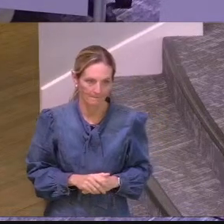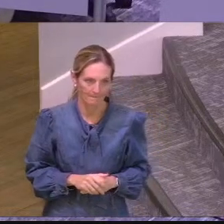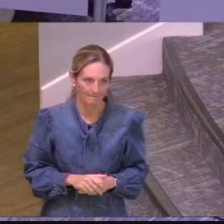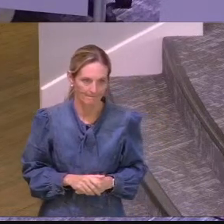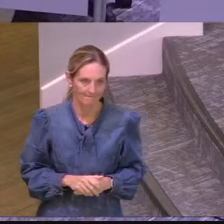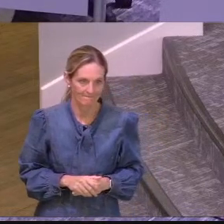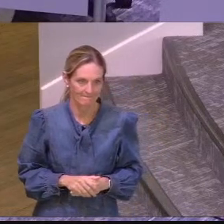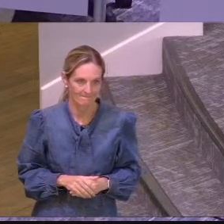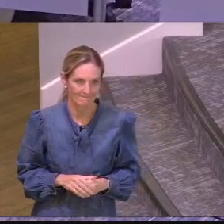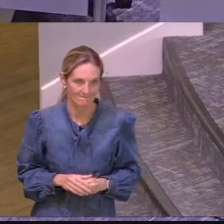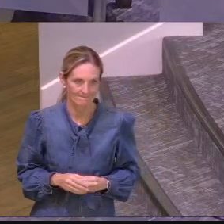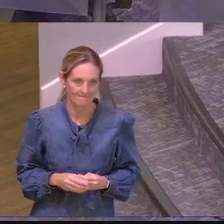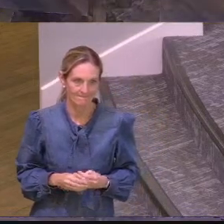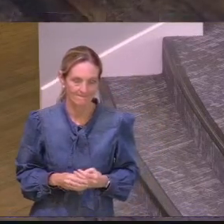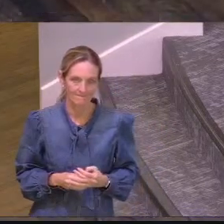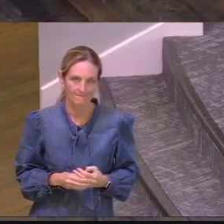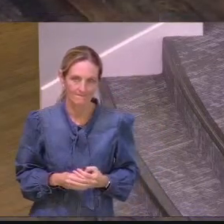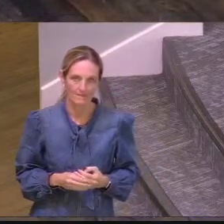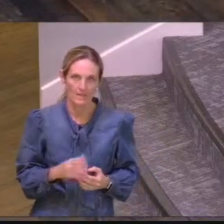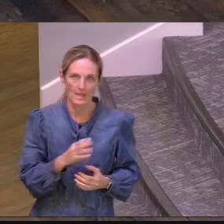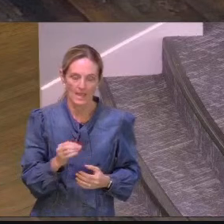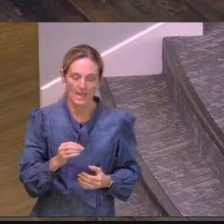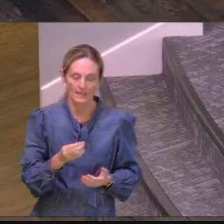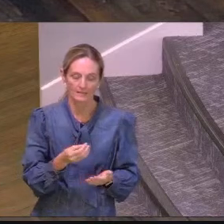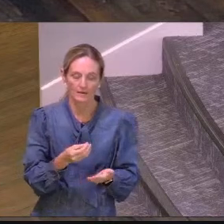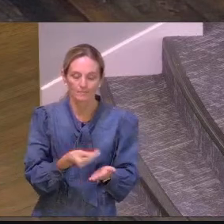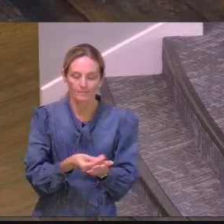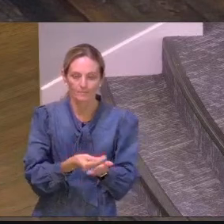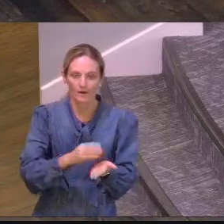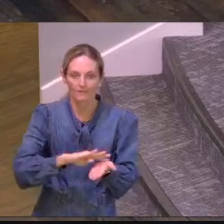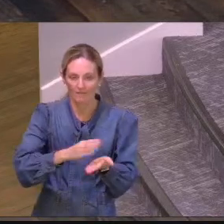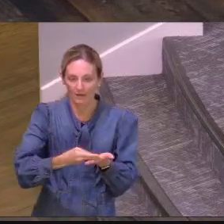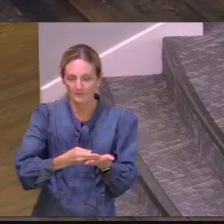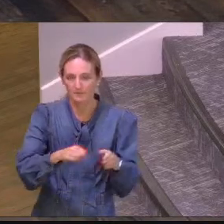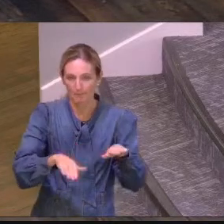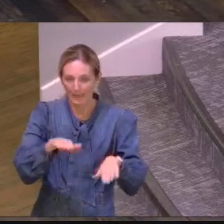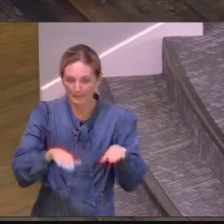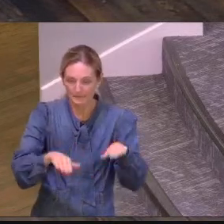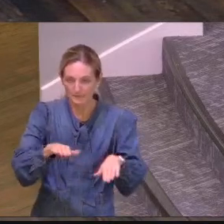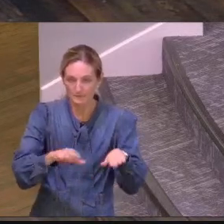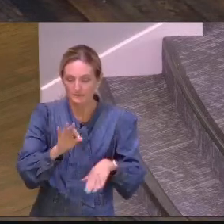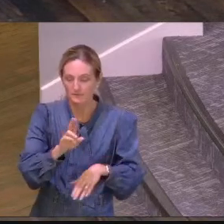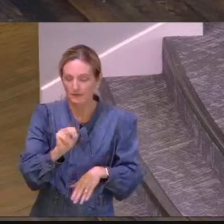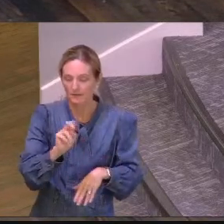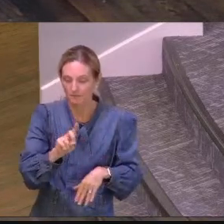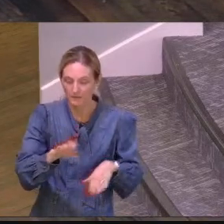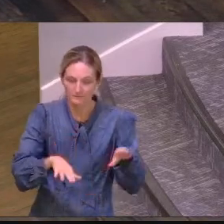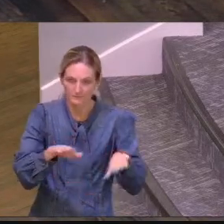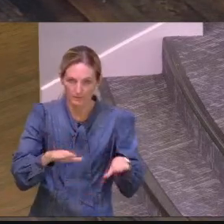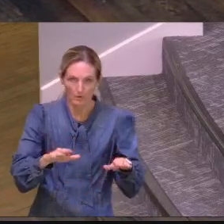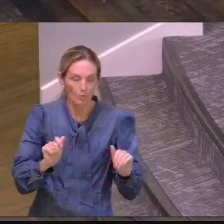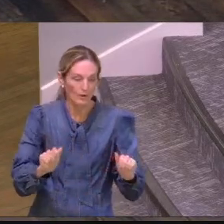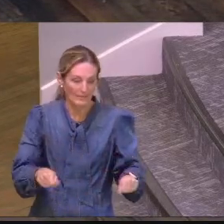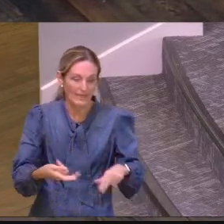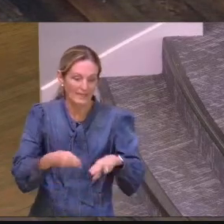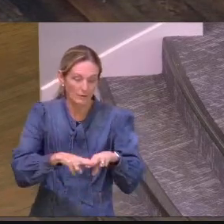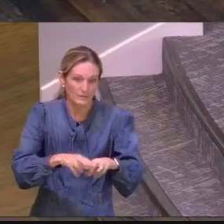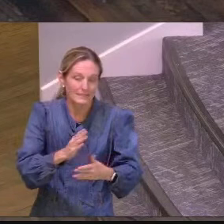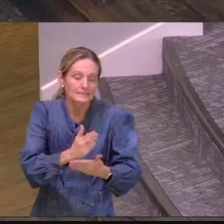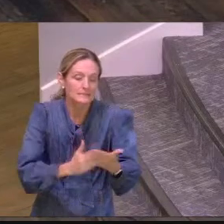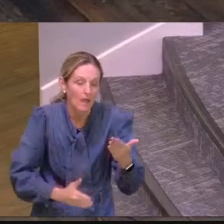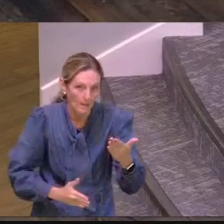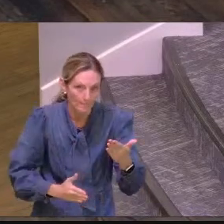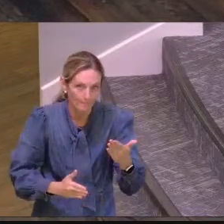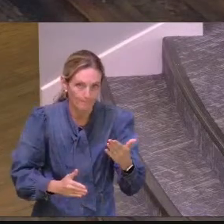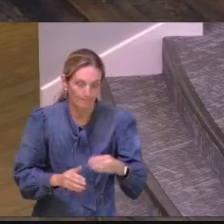way. And talking about the fund balance, we do have capacity to decrease that some. So